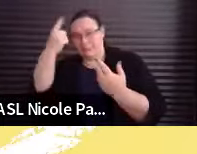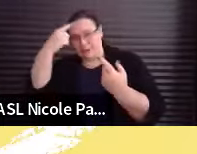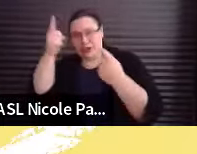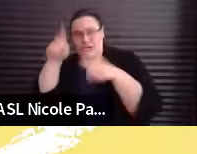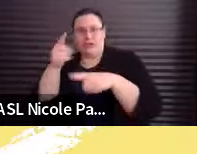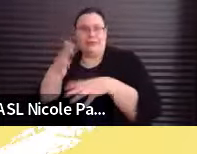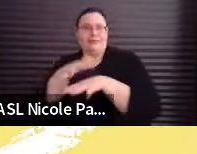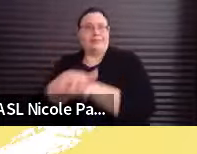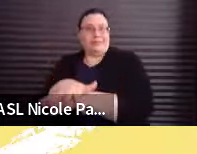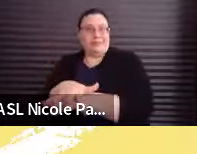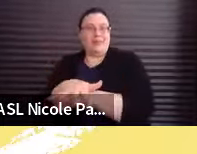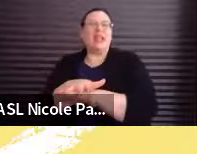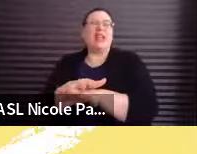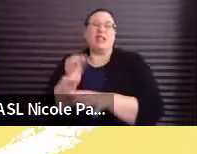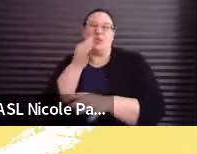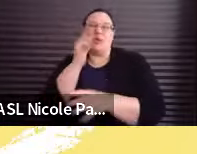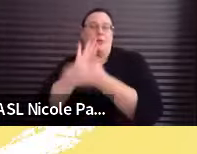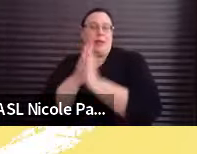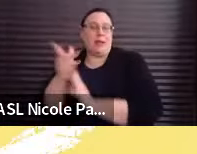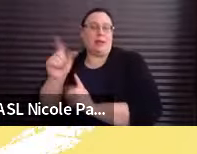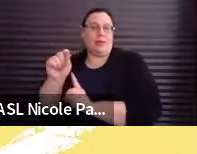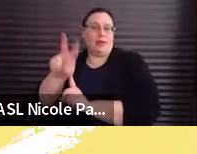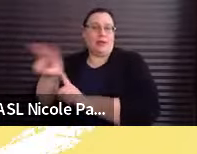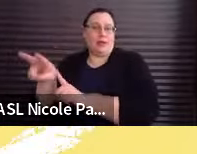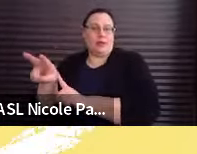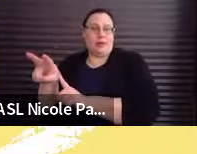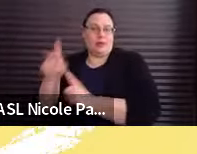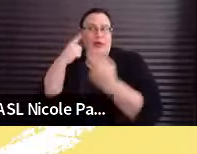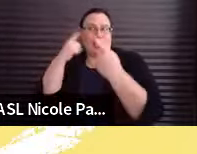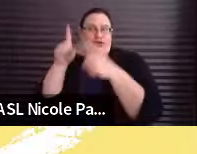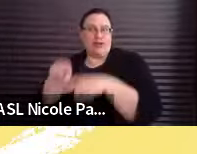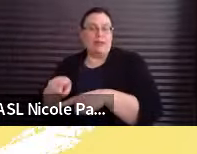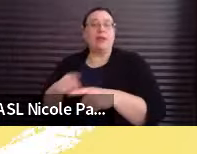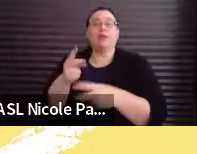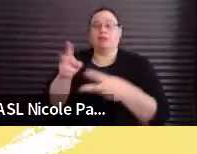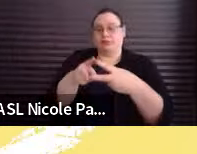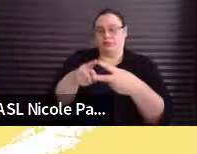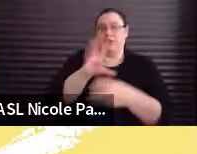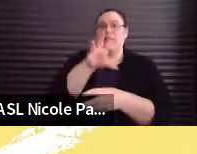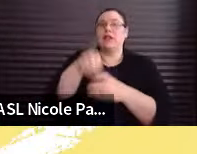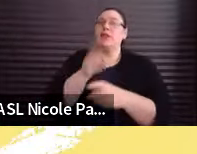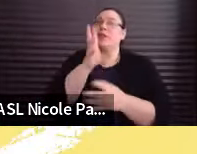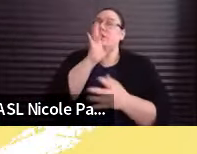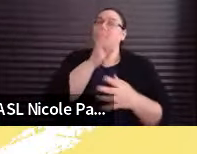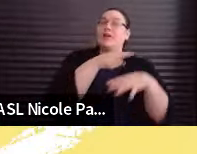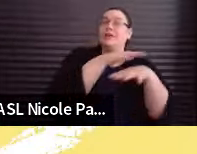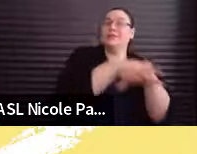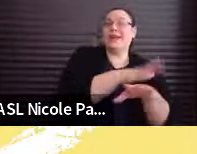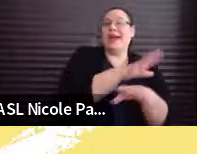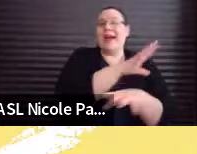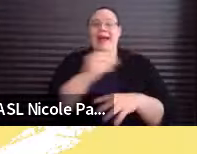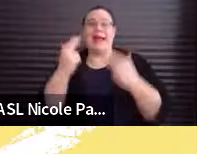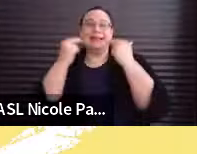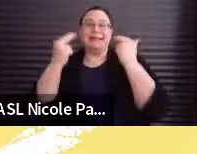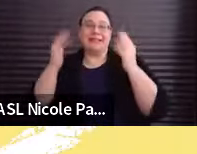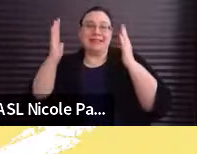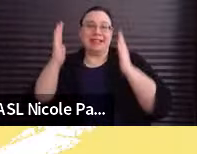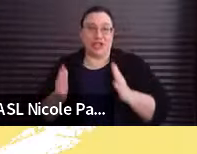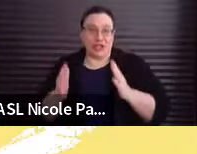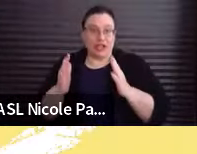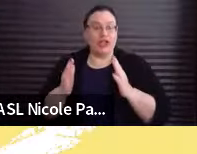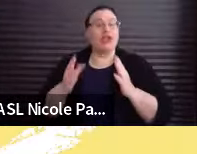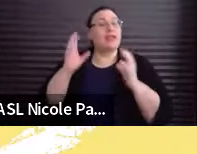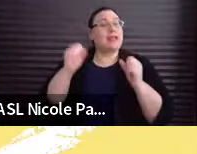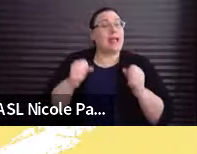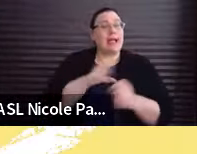agreement. Both contracts cover voiceover and singers, and these agreements can cover a